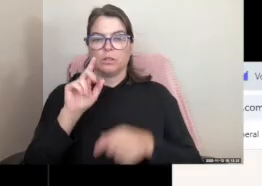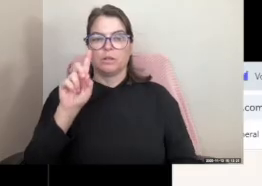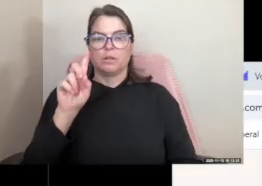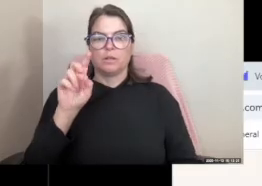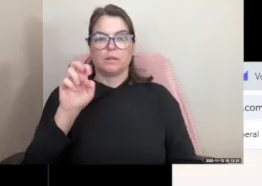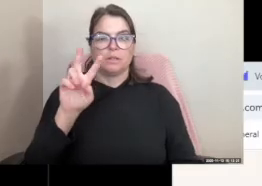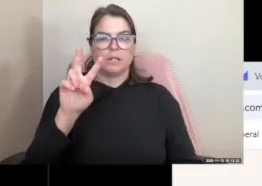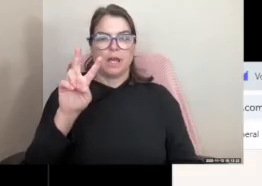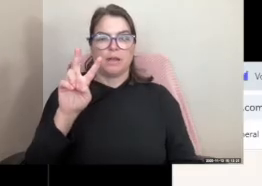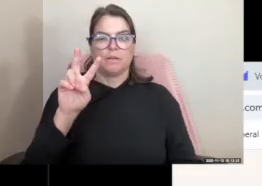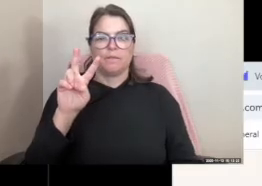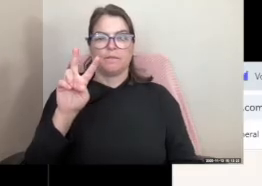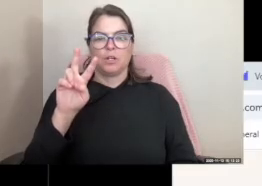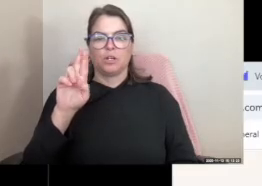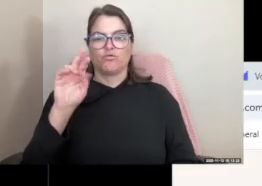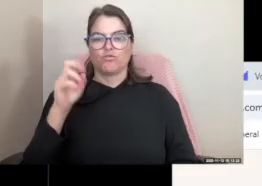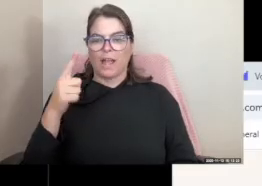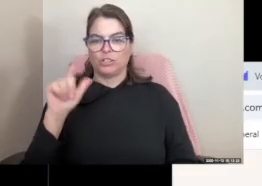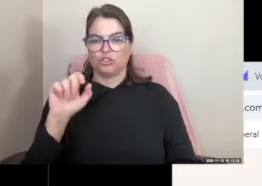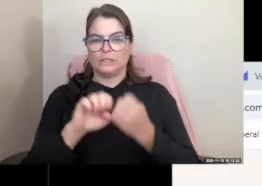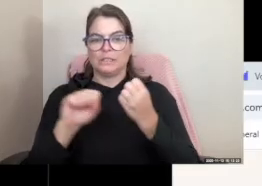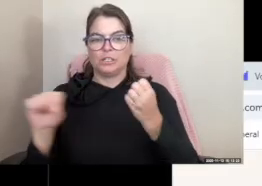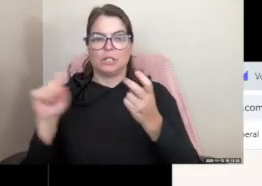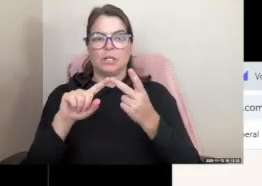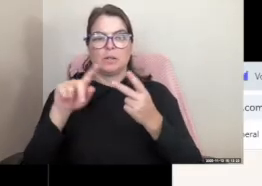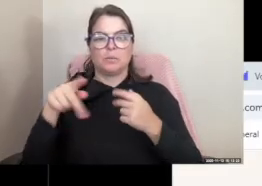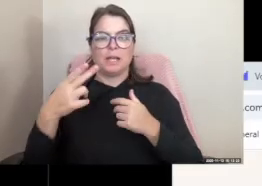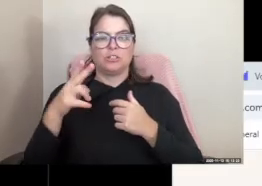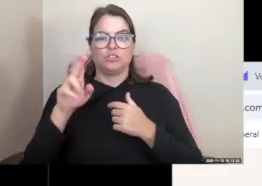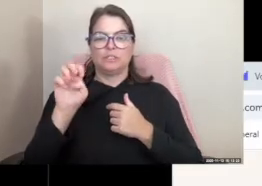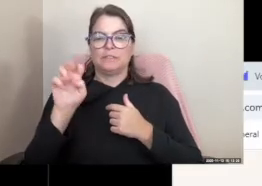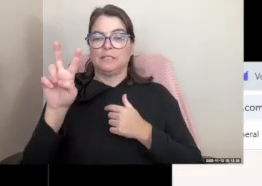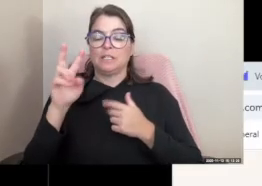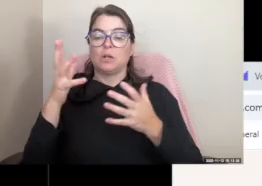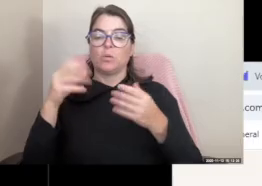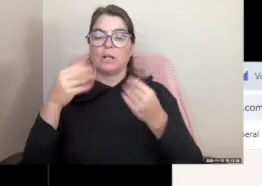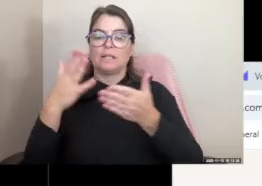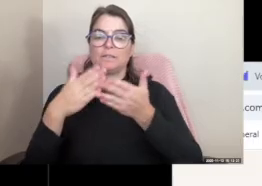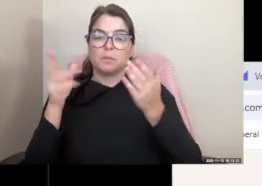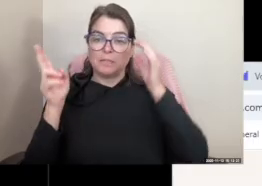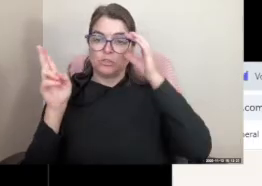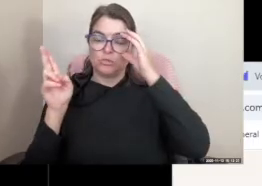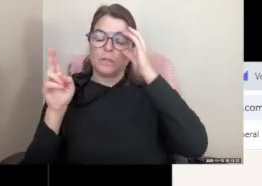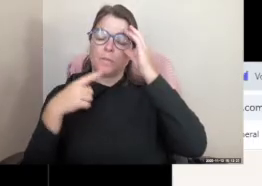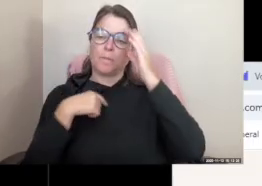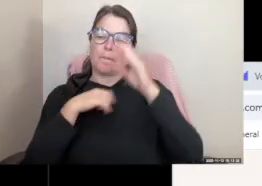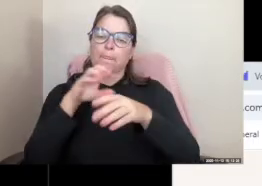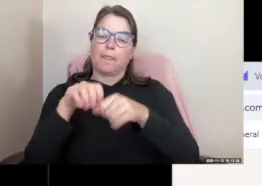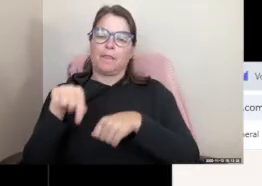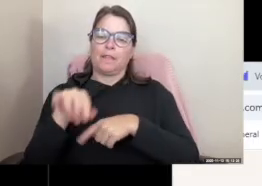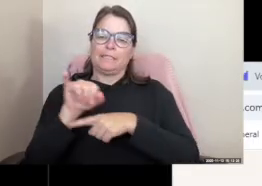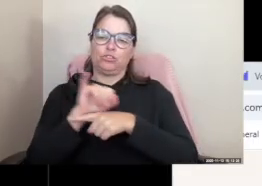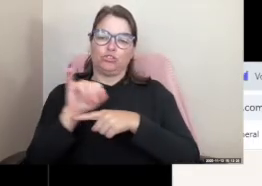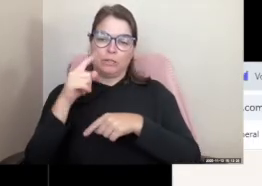Trying to do a little bit of mic adjustment first. Hey, so my name is Joel Jung. I'm with Harbinger Motors, Inc. And I'd like